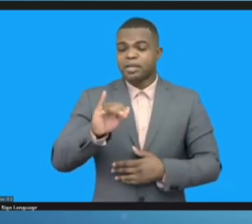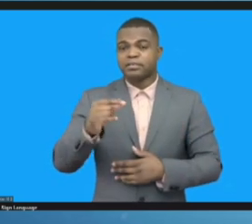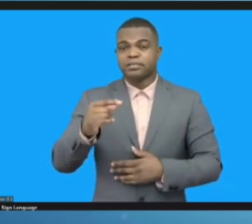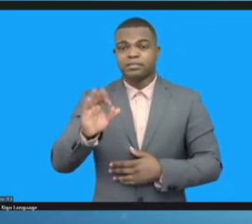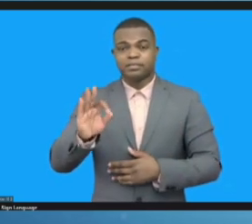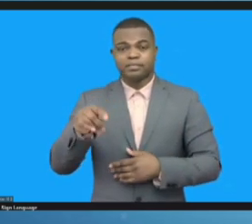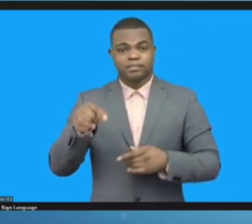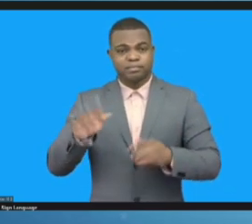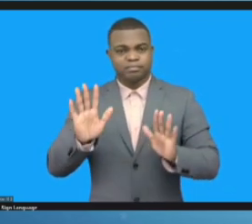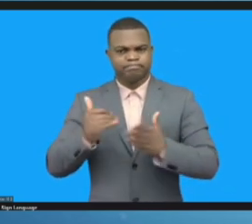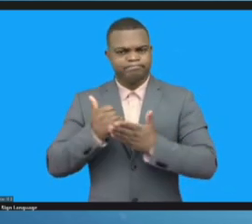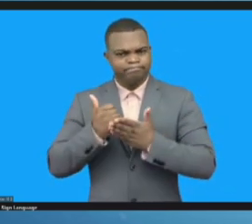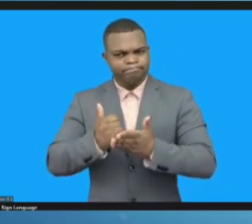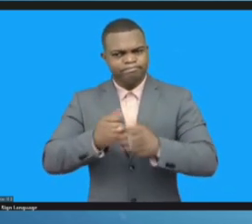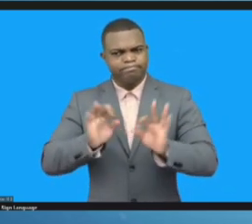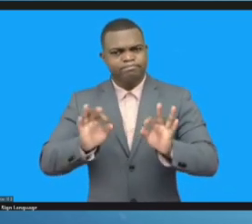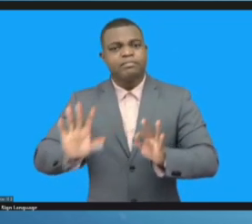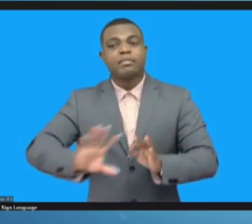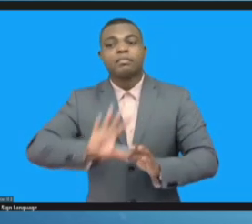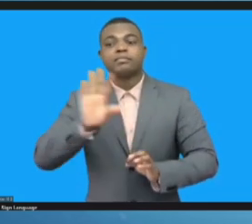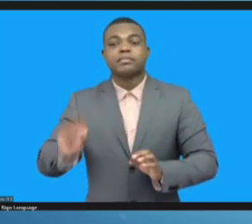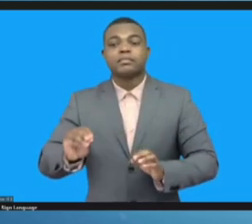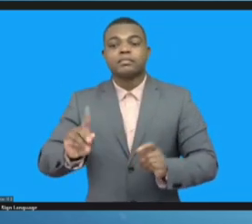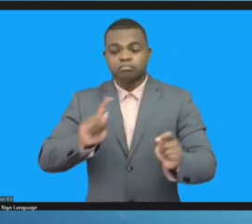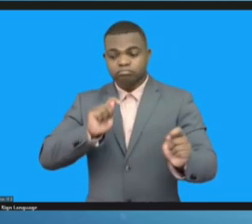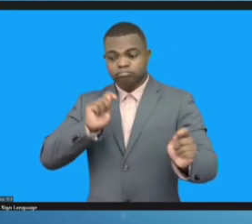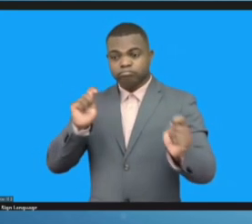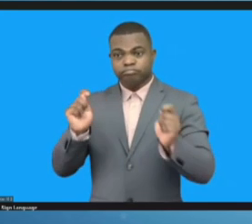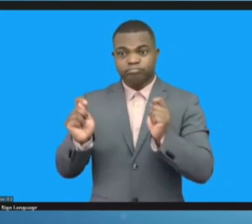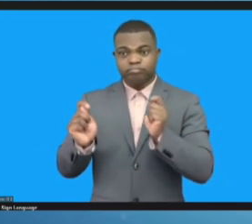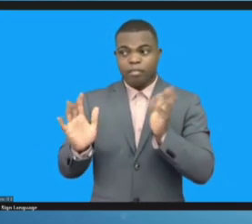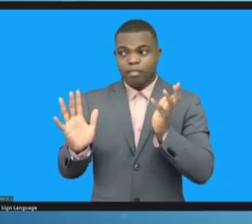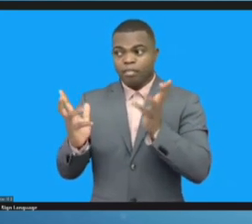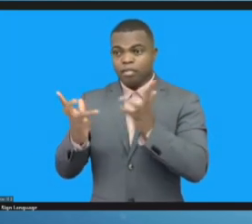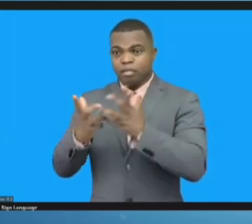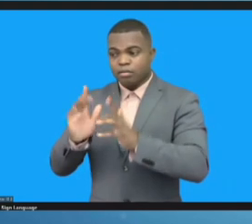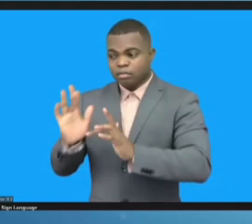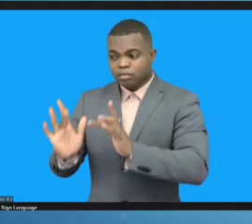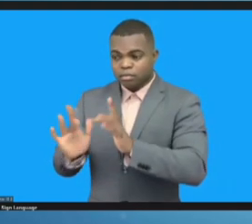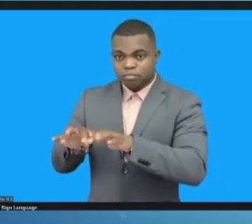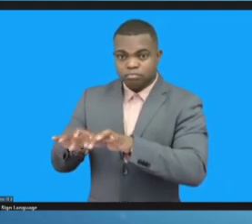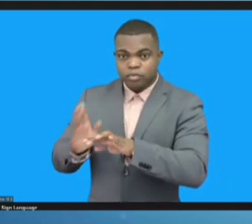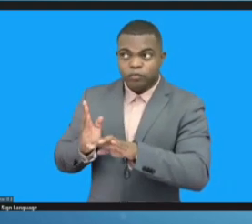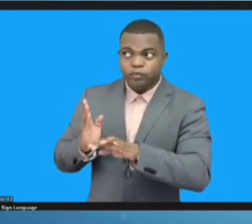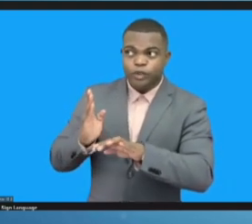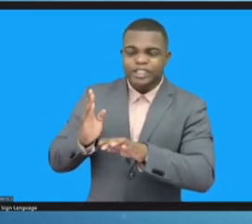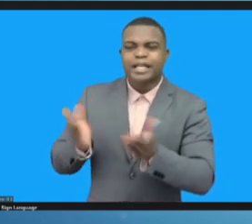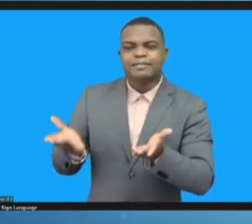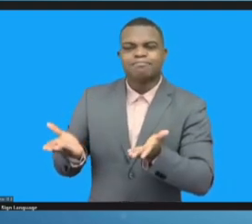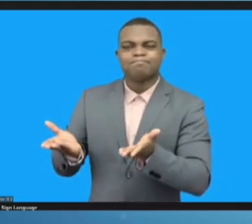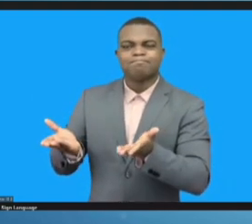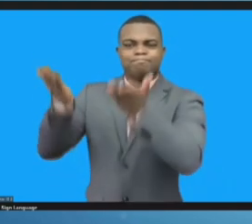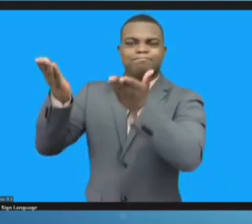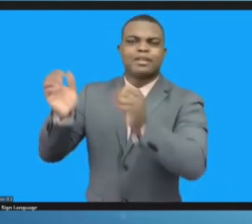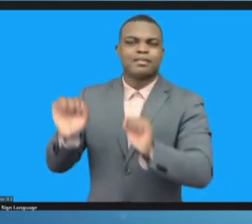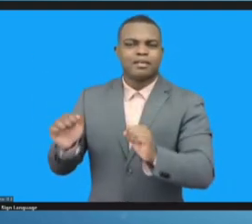The internet is a springboard for us to rescue the sustainable development goals through the